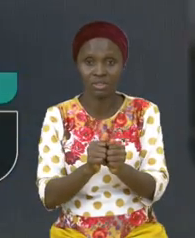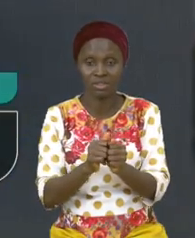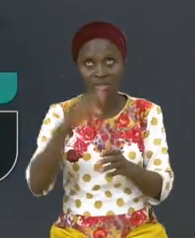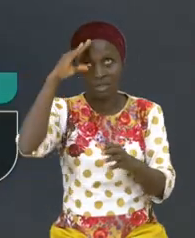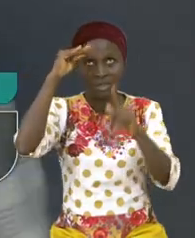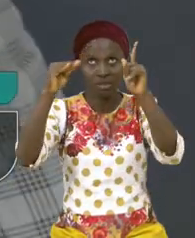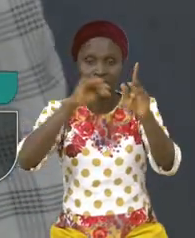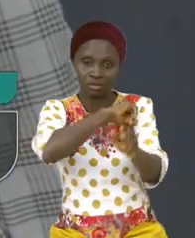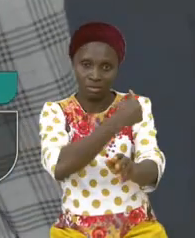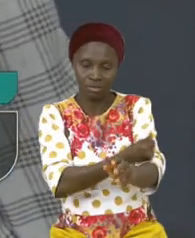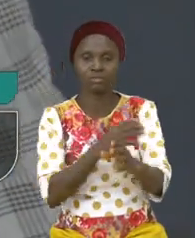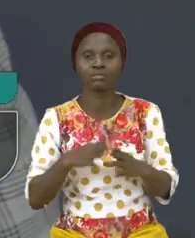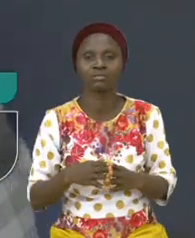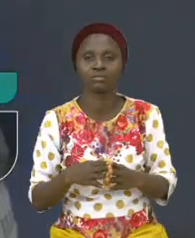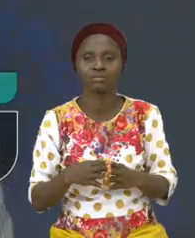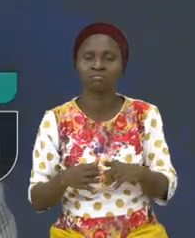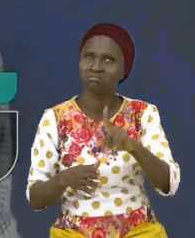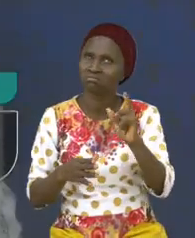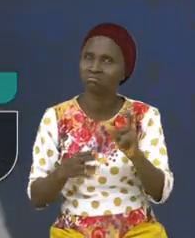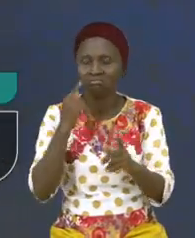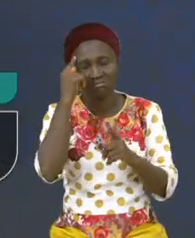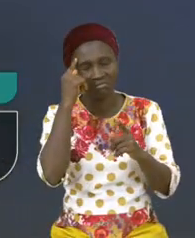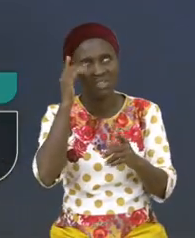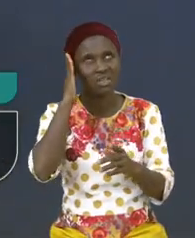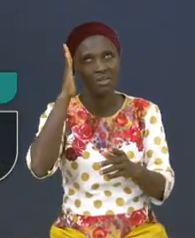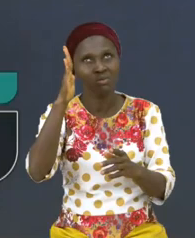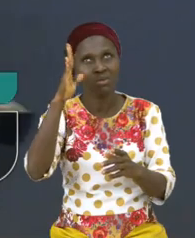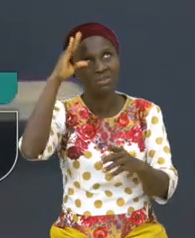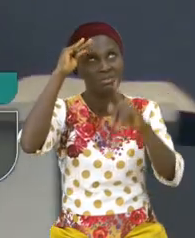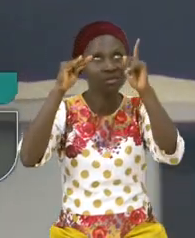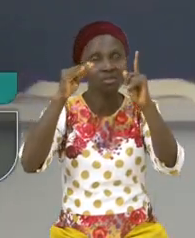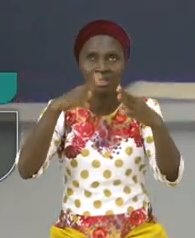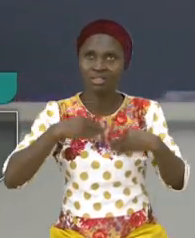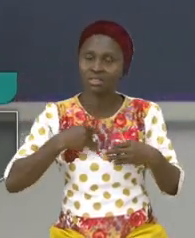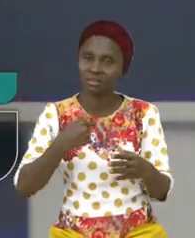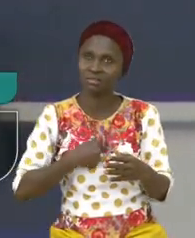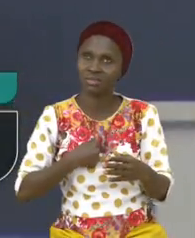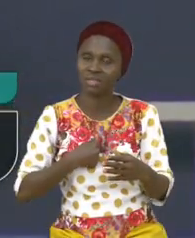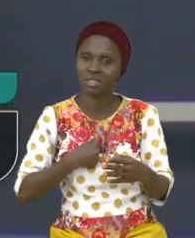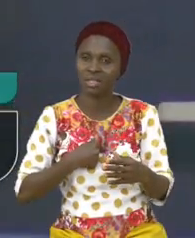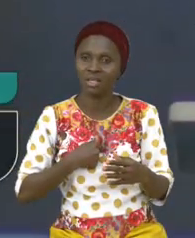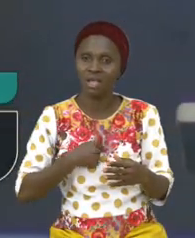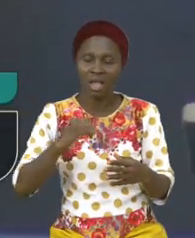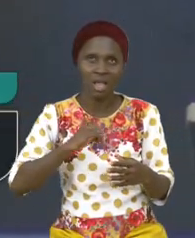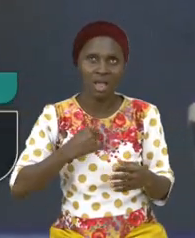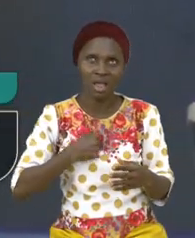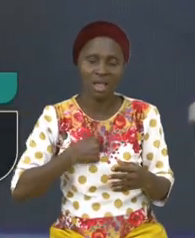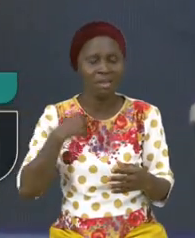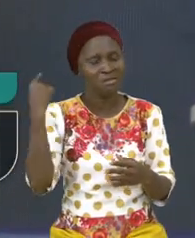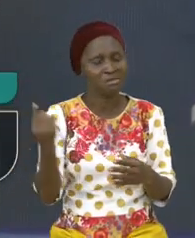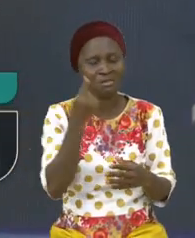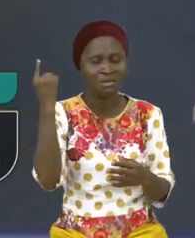authority. Will he accept me? I've always been a mediocre. I've always been